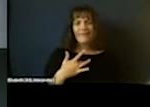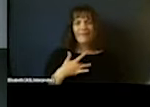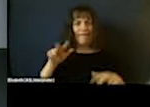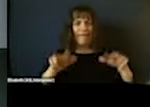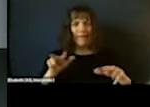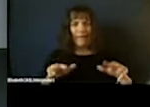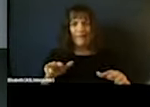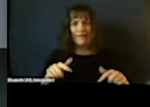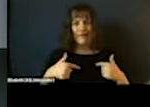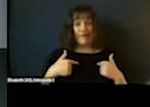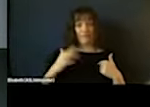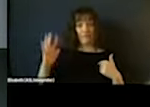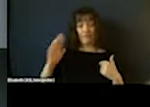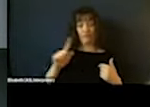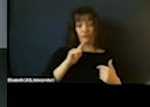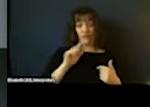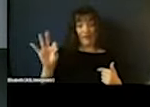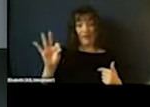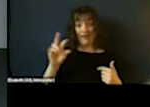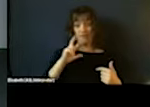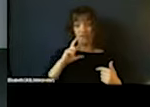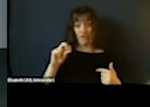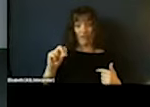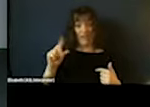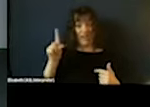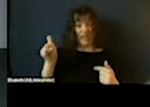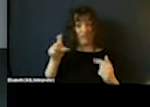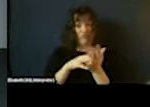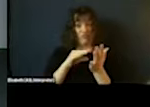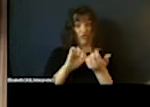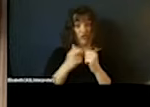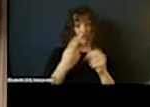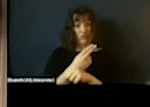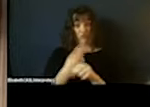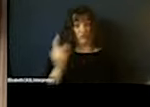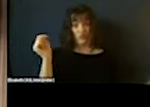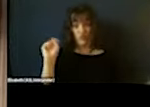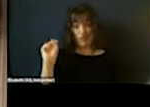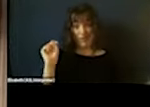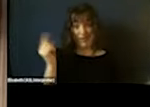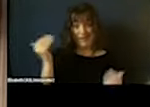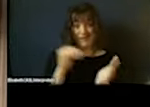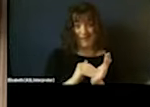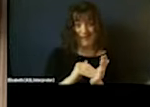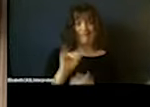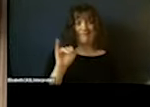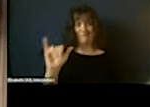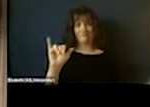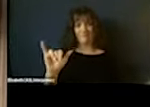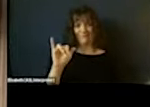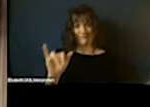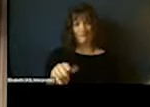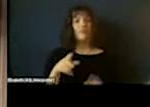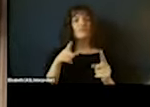a 29, 30 years old person should learn how to use a toilet. That's a really interesting part. And sleeping, as you see that,